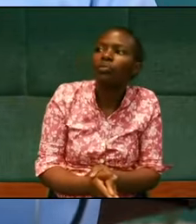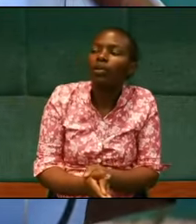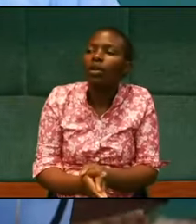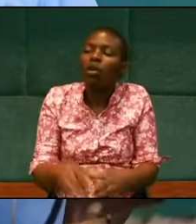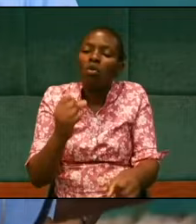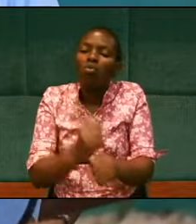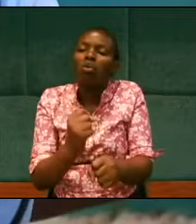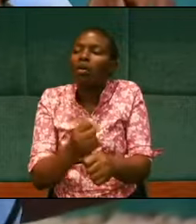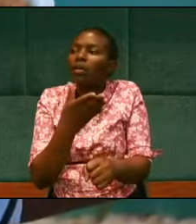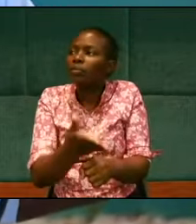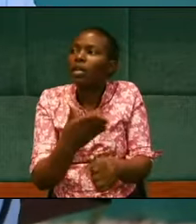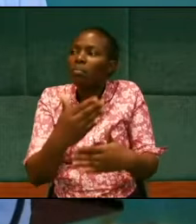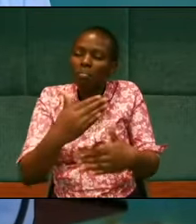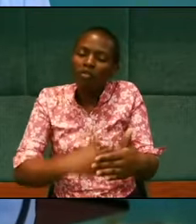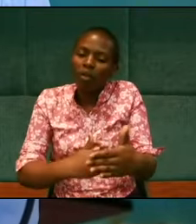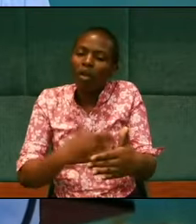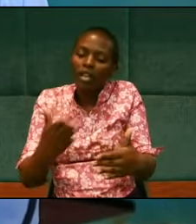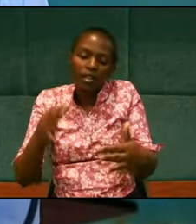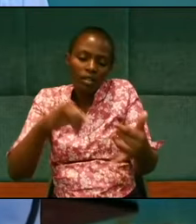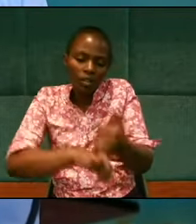God got him a wife.